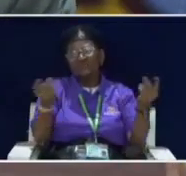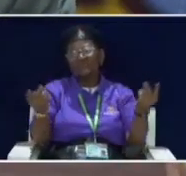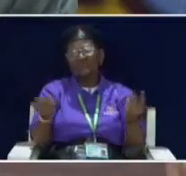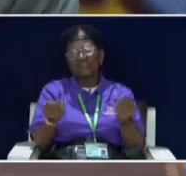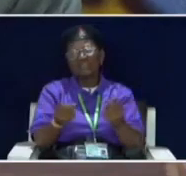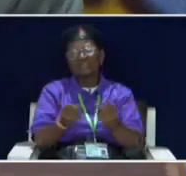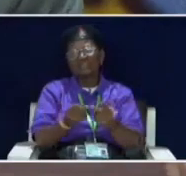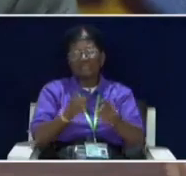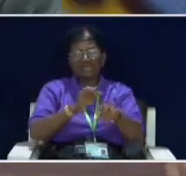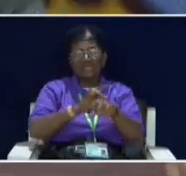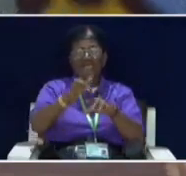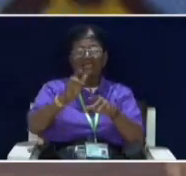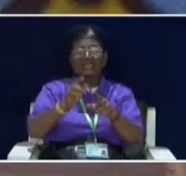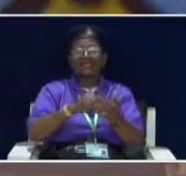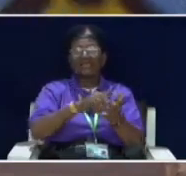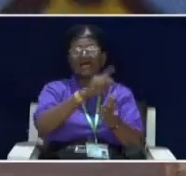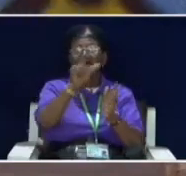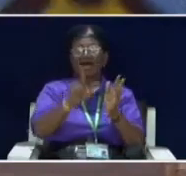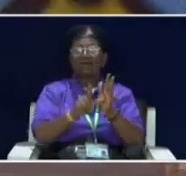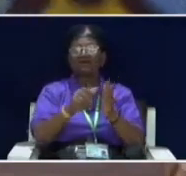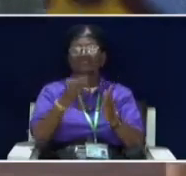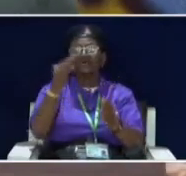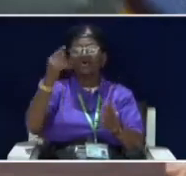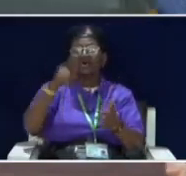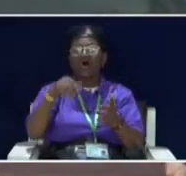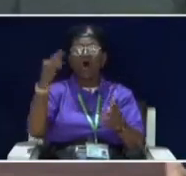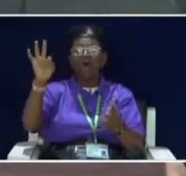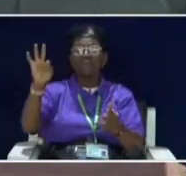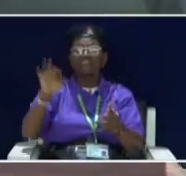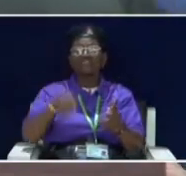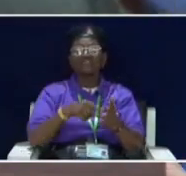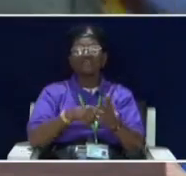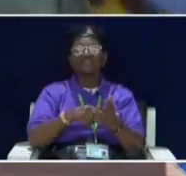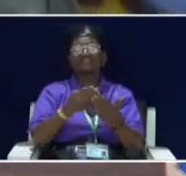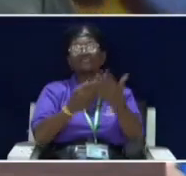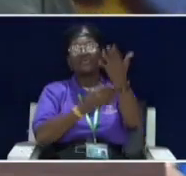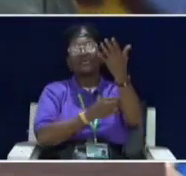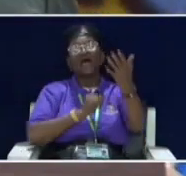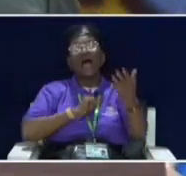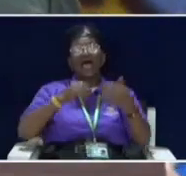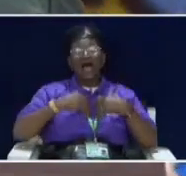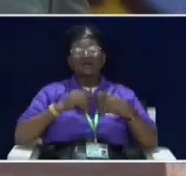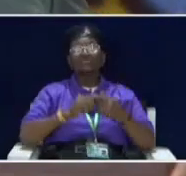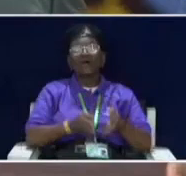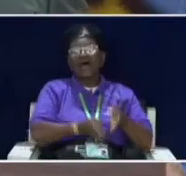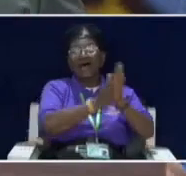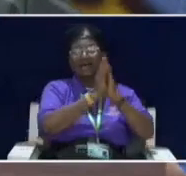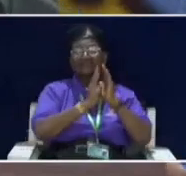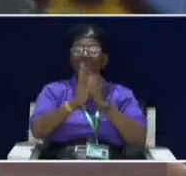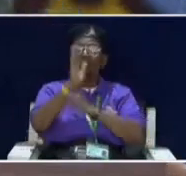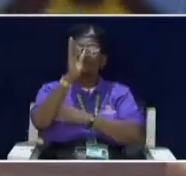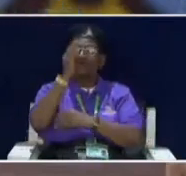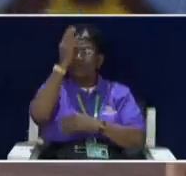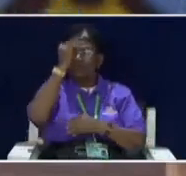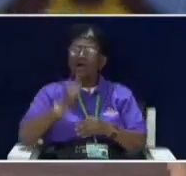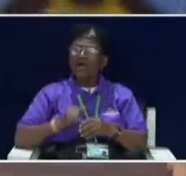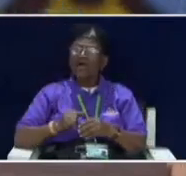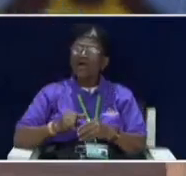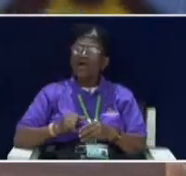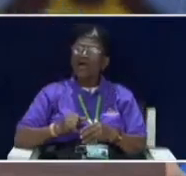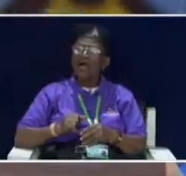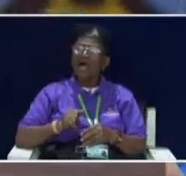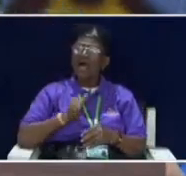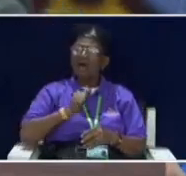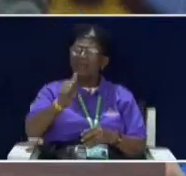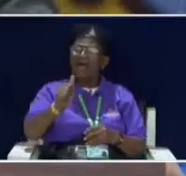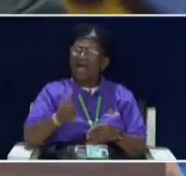early hours of this morning, I had to ask God that why am I being allowed to come up here?